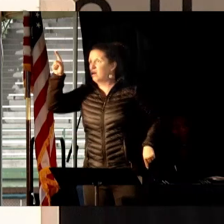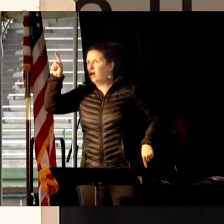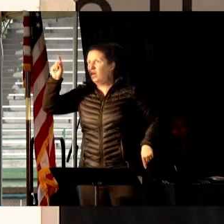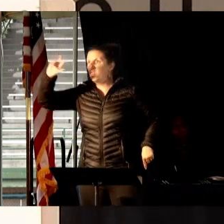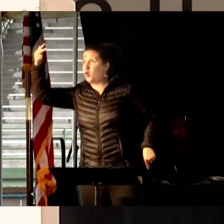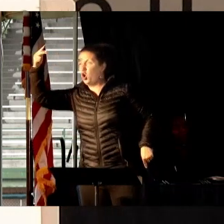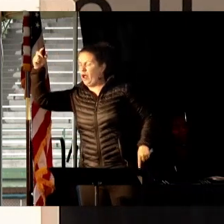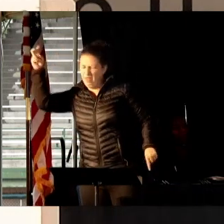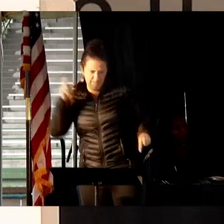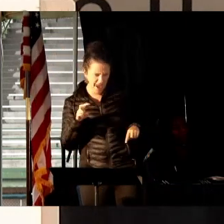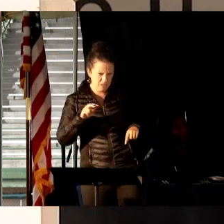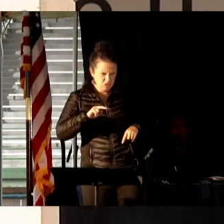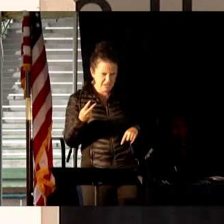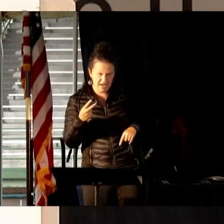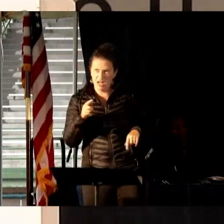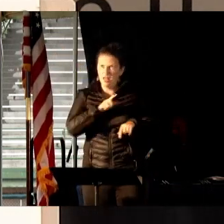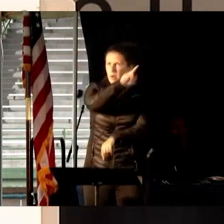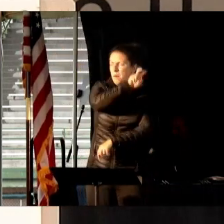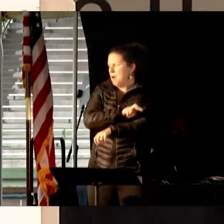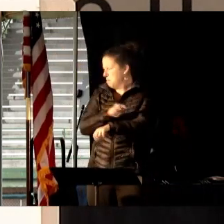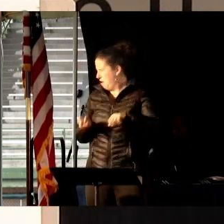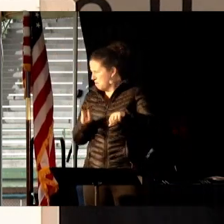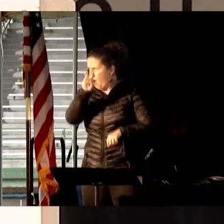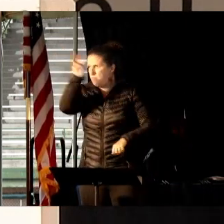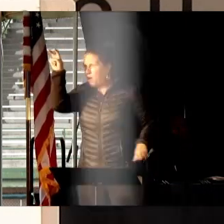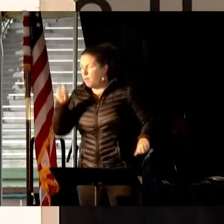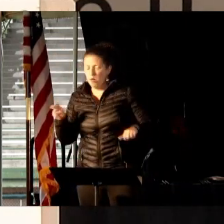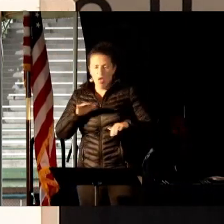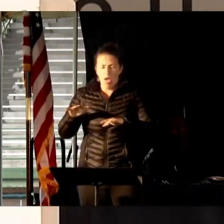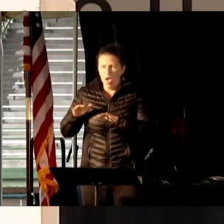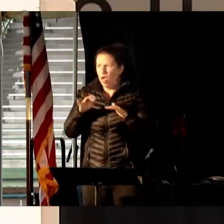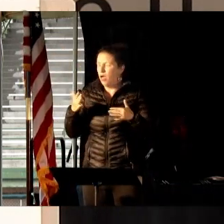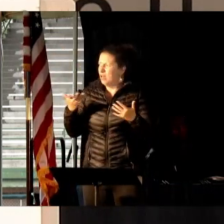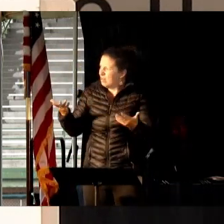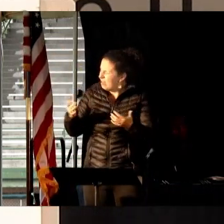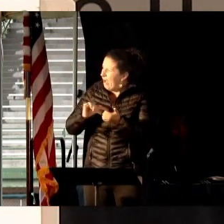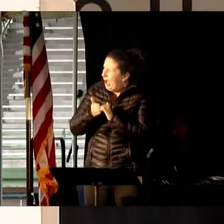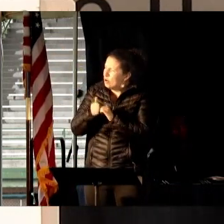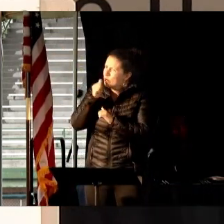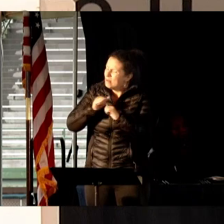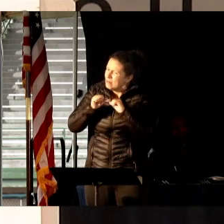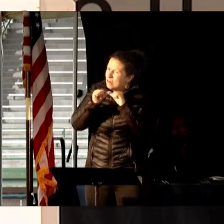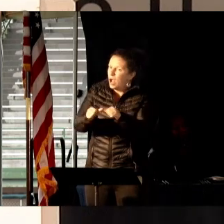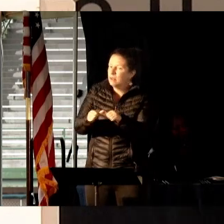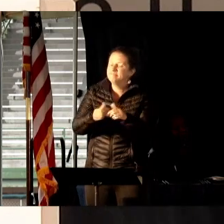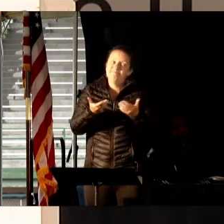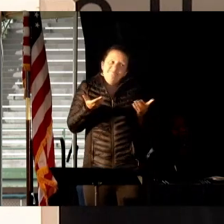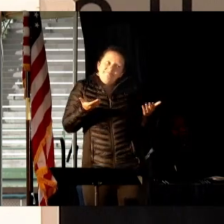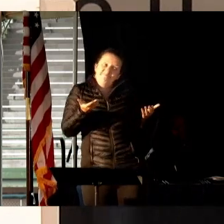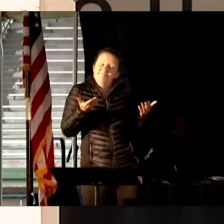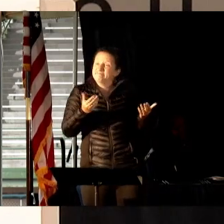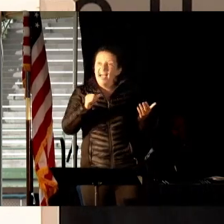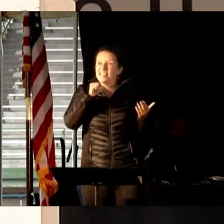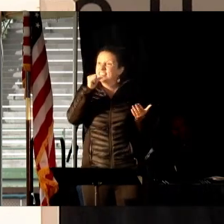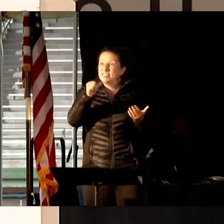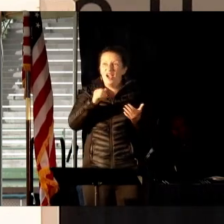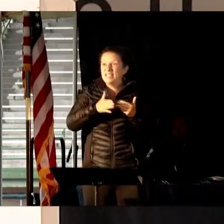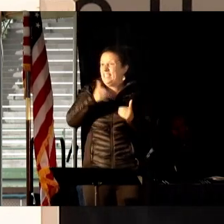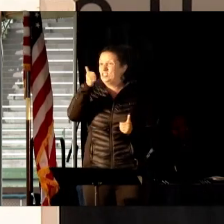at me and said, one thing, the steps don't get any easier. You just learn to push through them one step at a